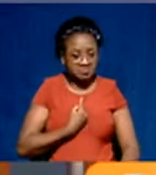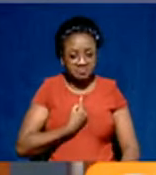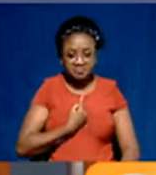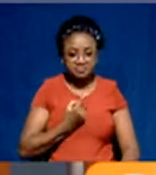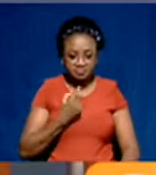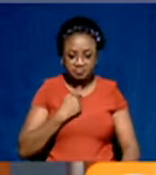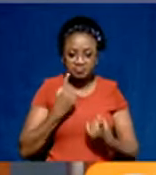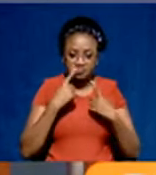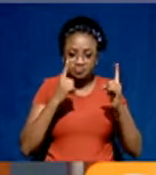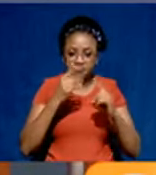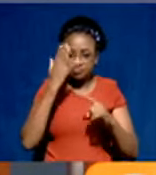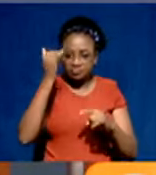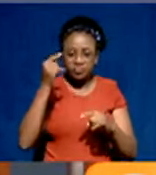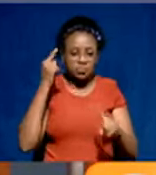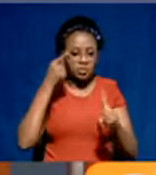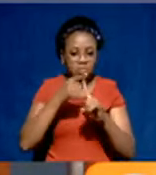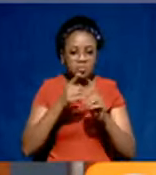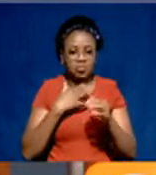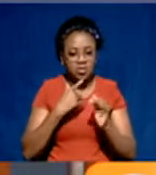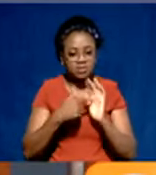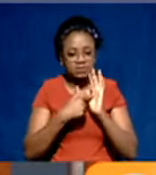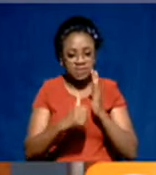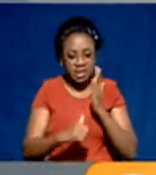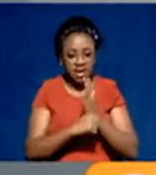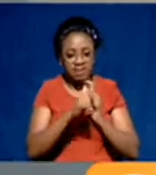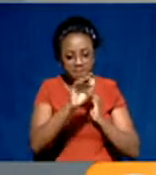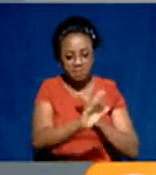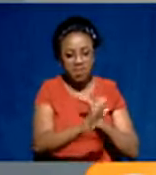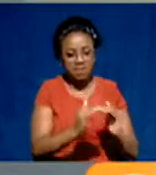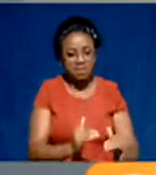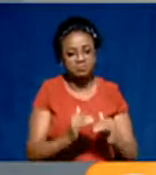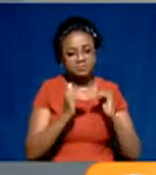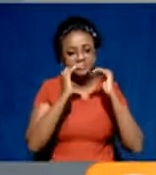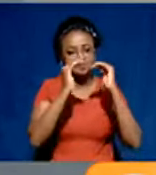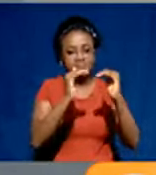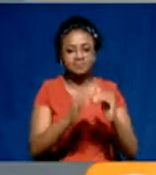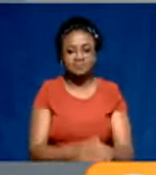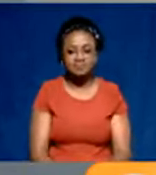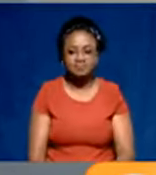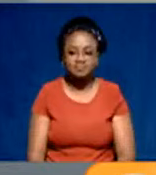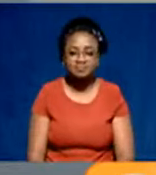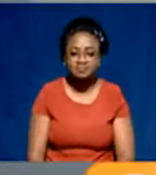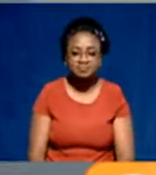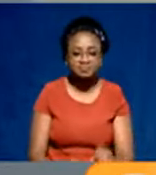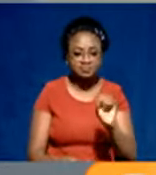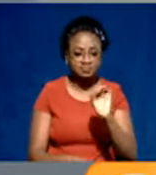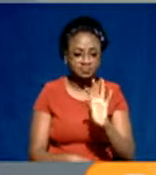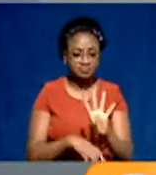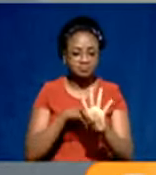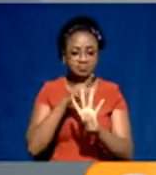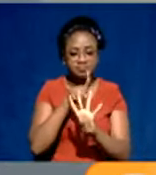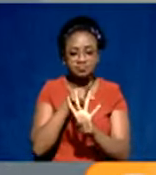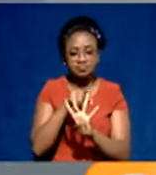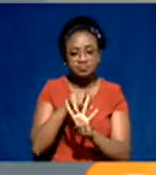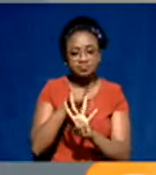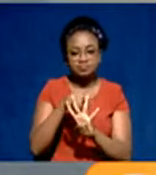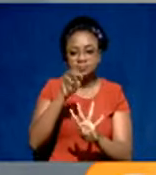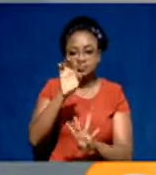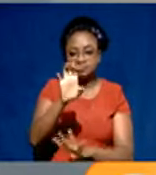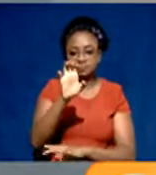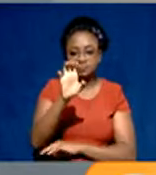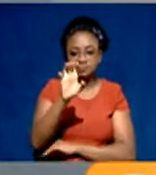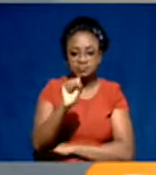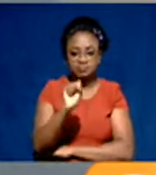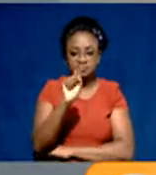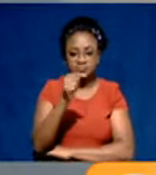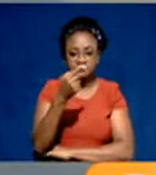but mostly for them. Yeah. Yes. Amazing. Amazing. Esther, what about you? What is your story? For